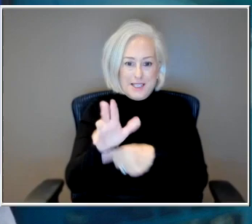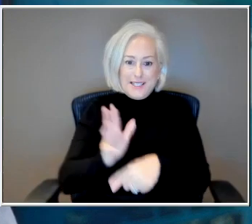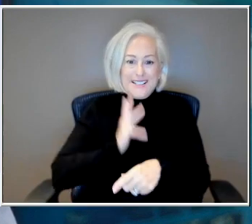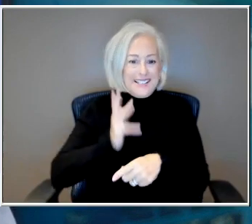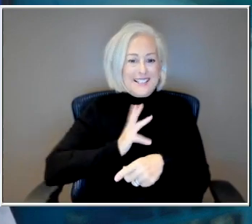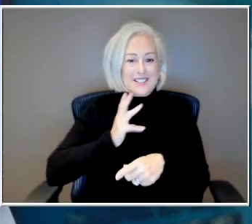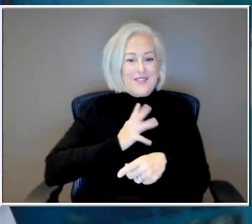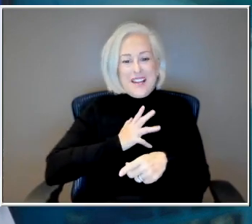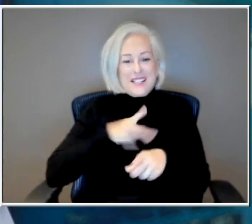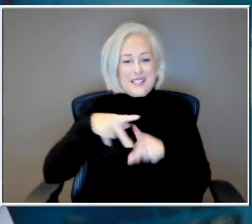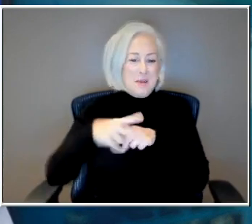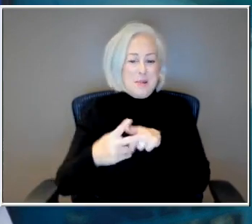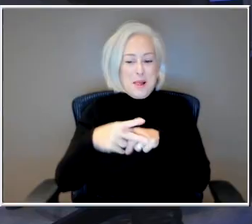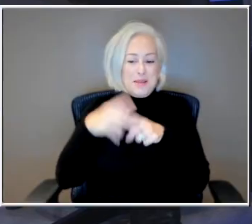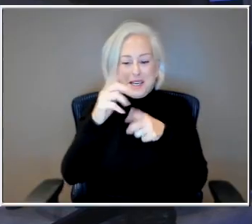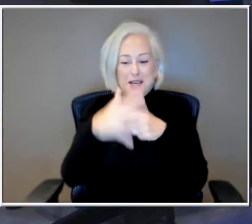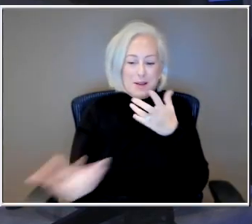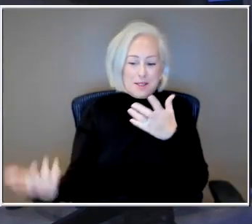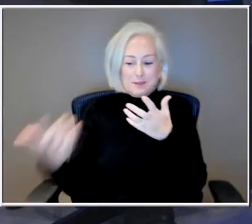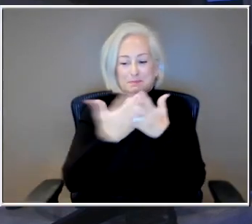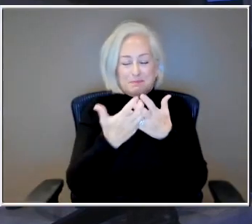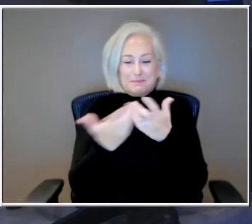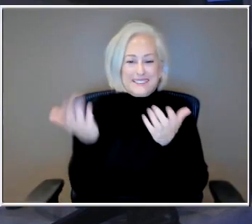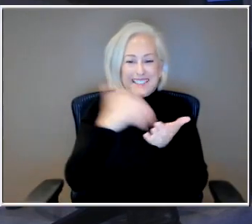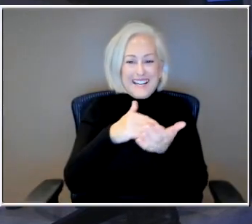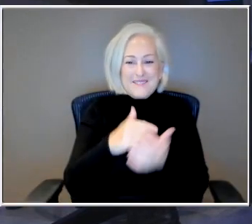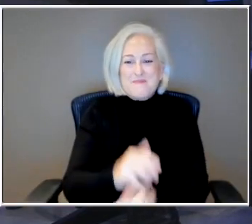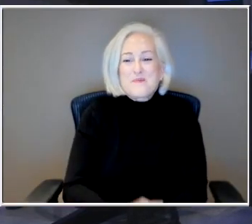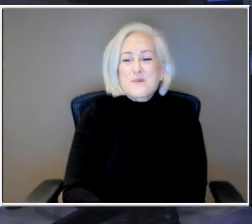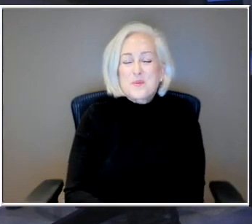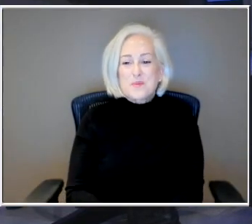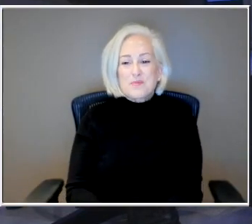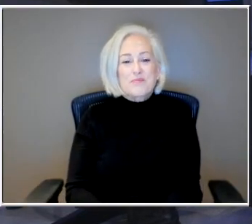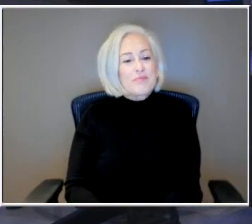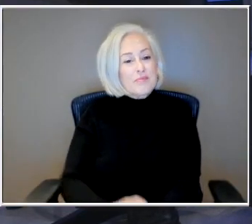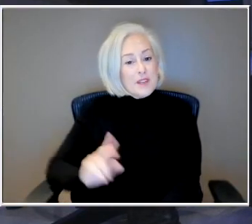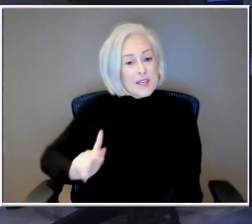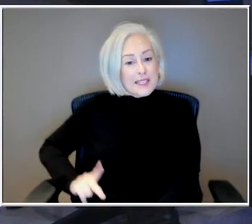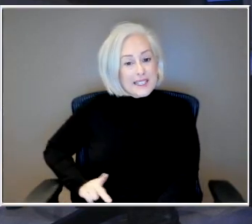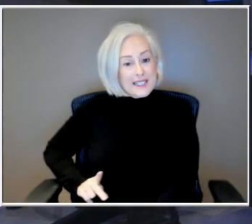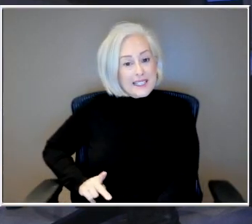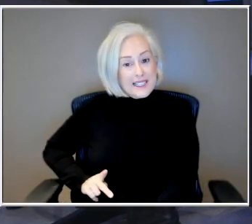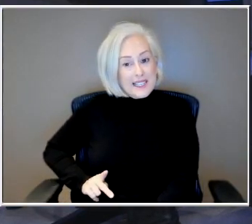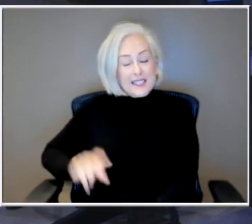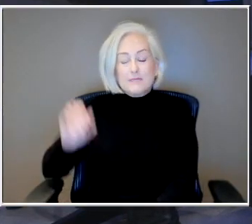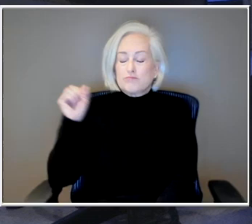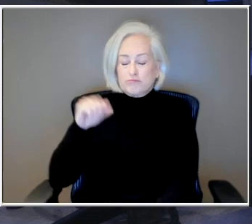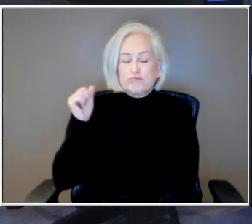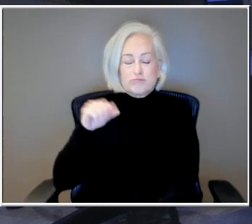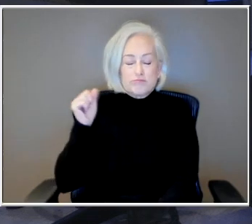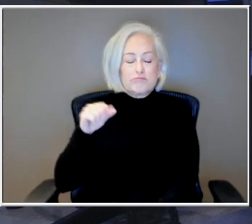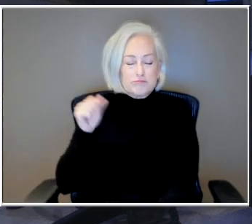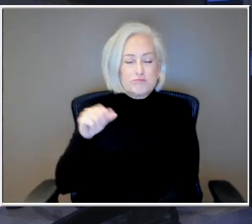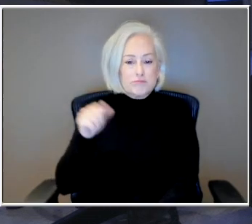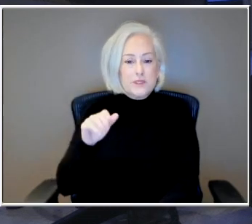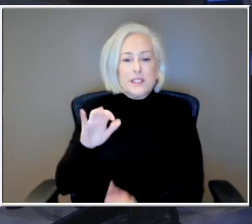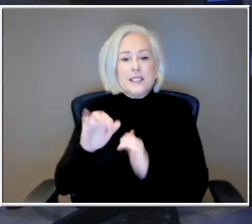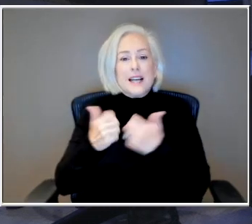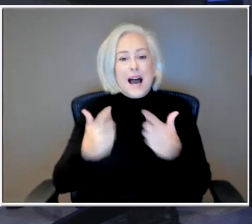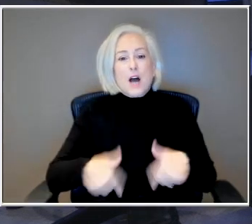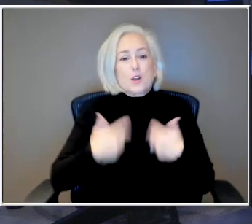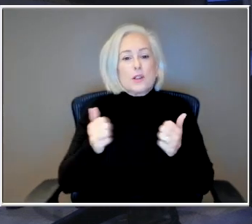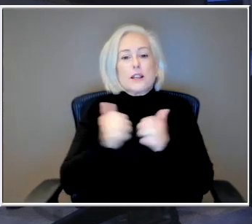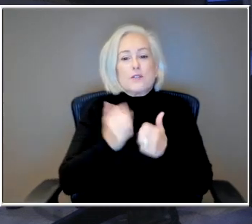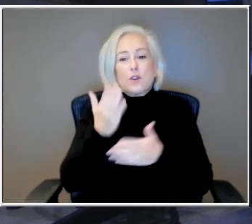back together again. More complicated than kidney? I would say absolutely. So how do you live with a portion, just a portion? You have